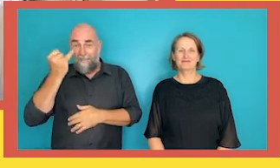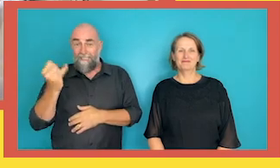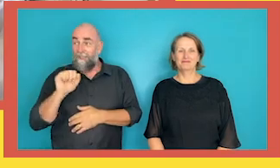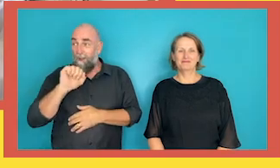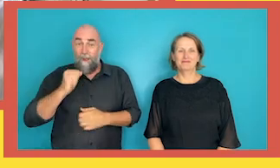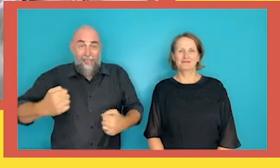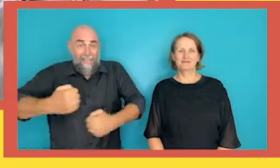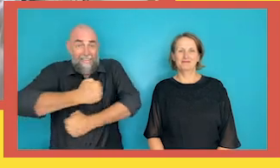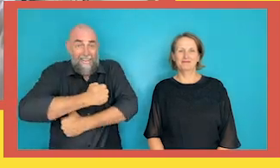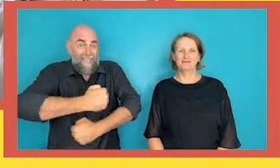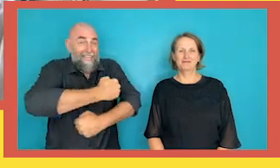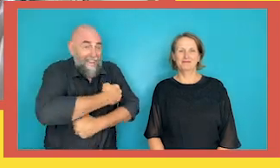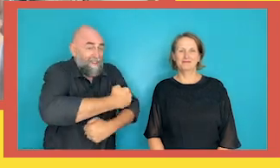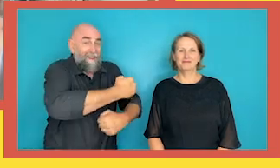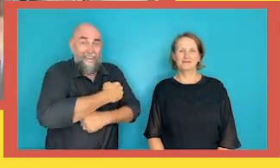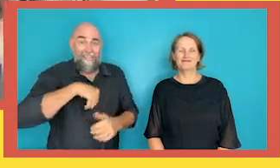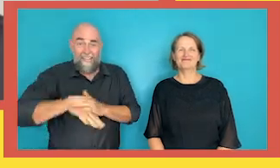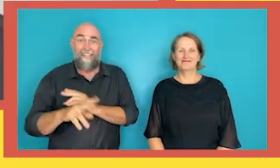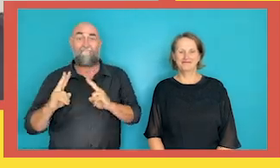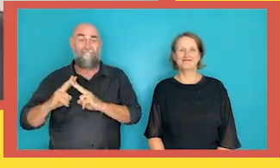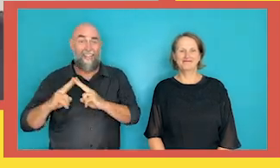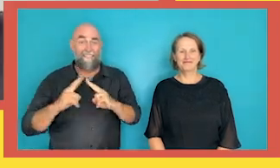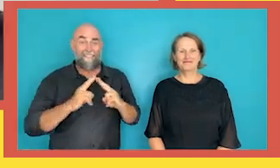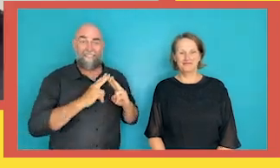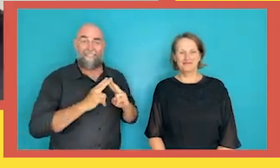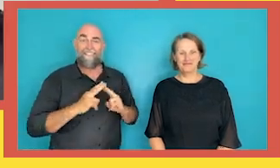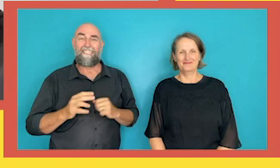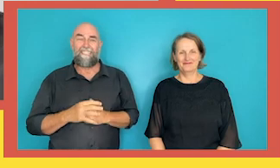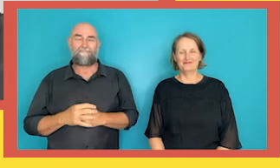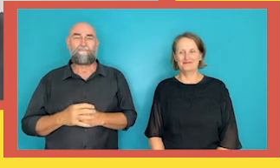to throw out now around the village, Kurt?